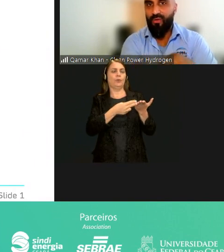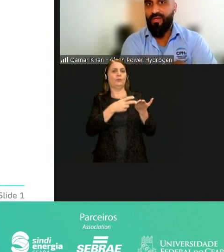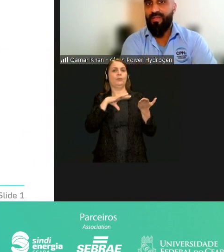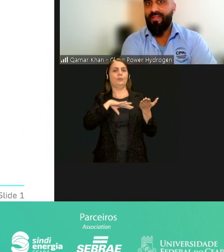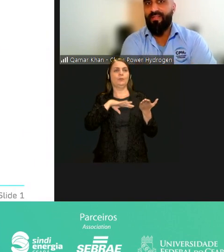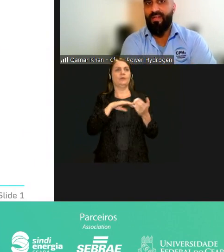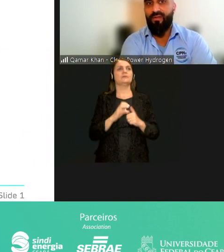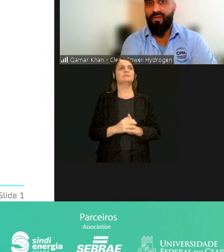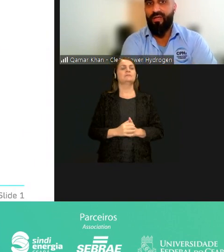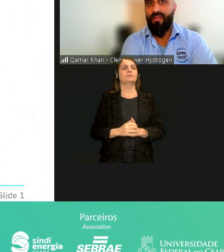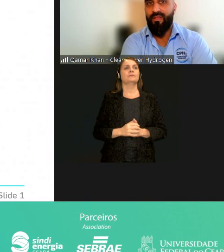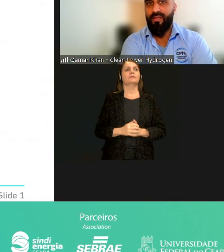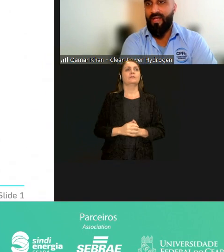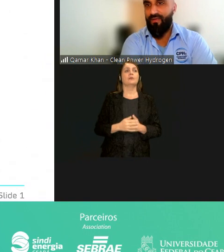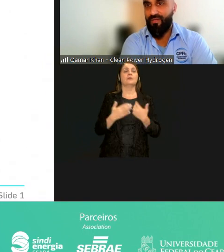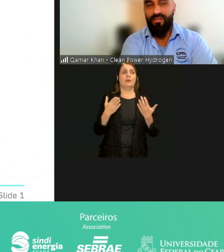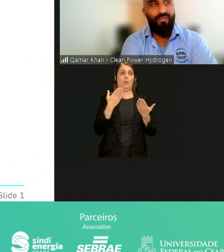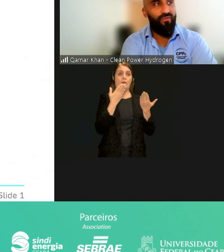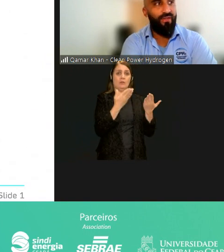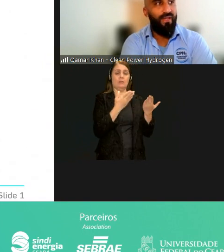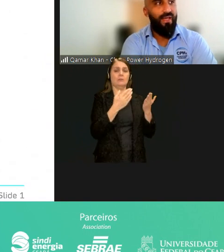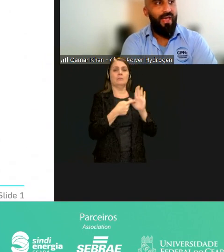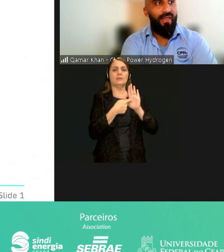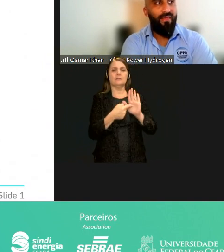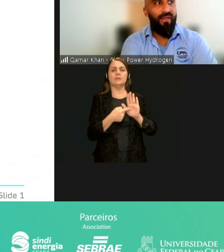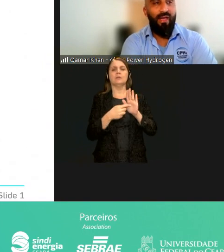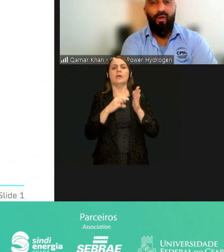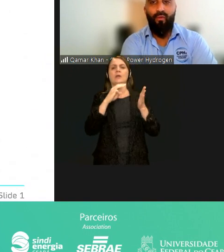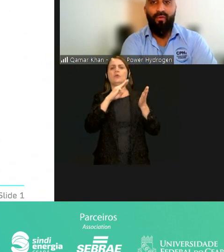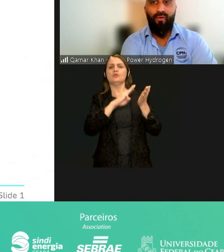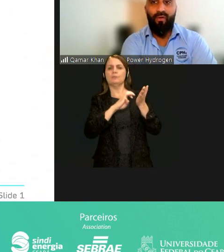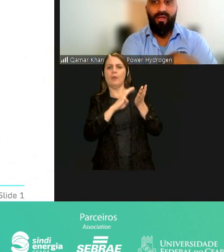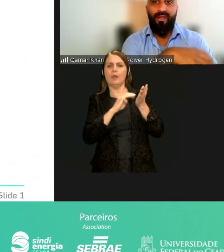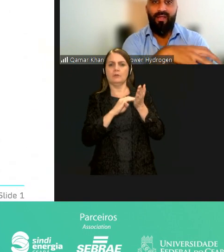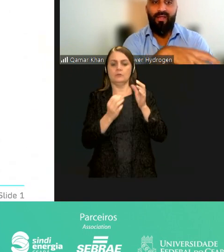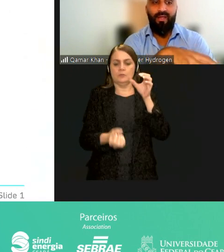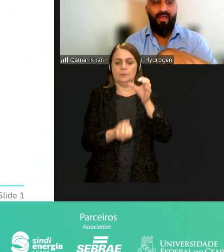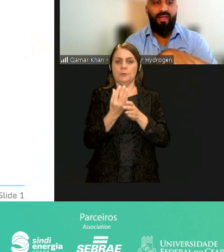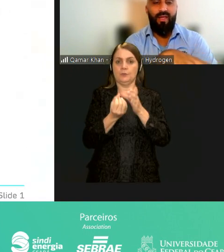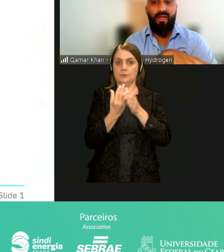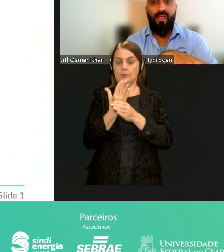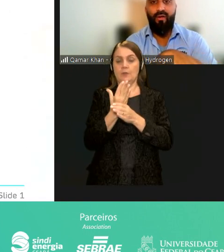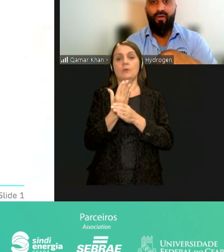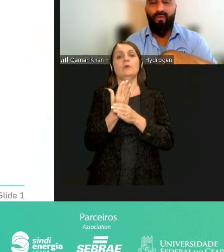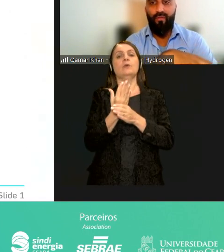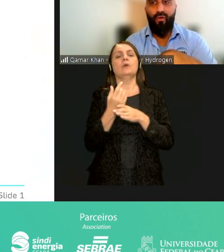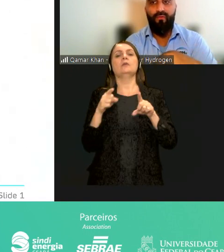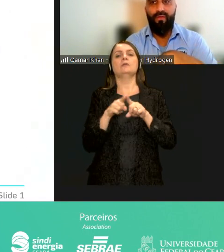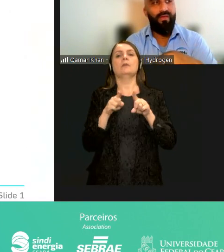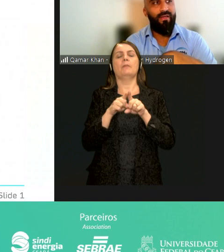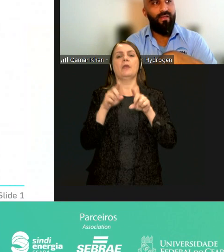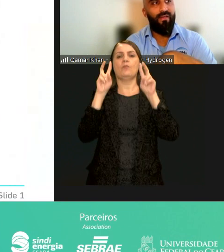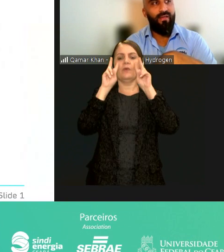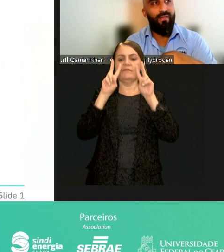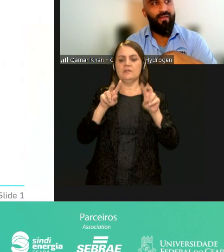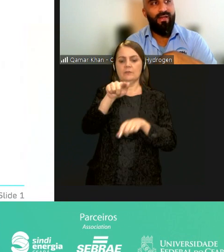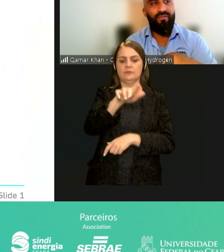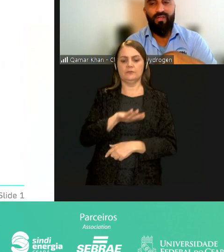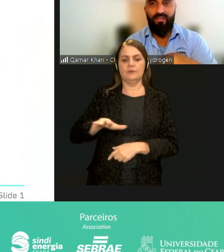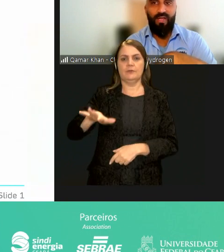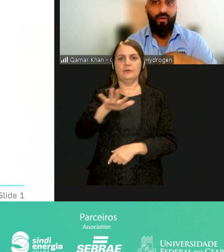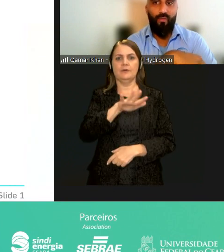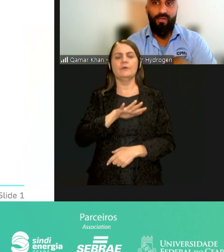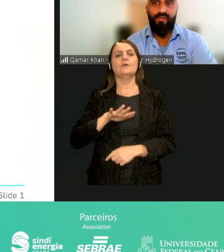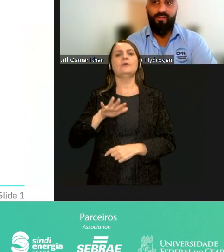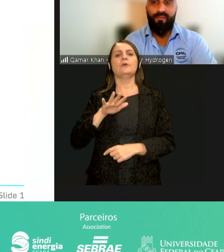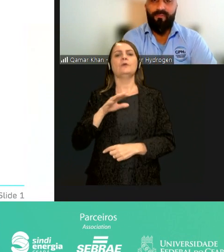into the hydrogen industry, and an overall and an overview of the electrolyzer